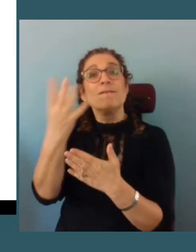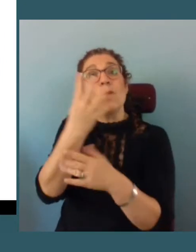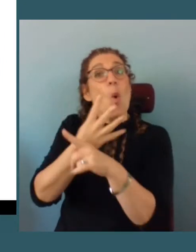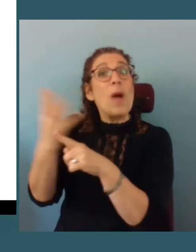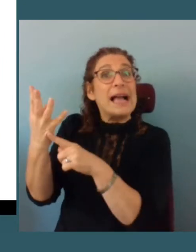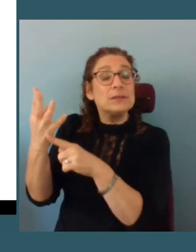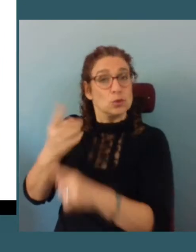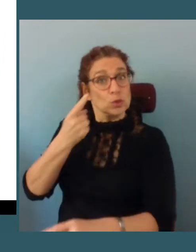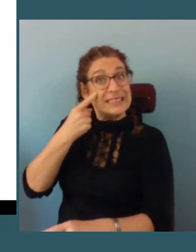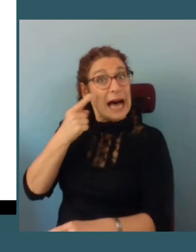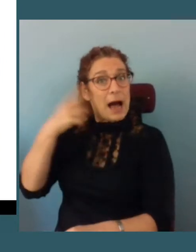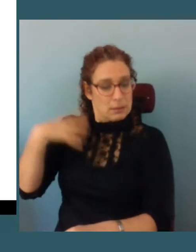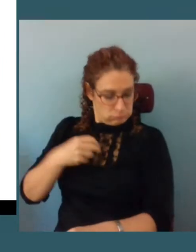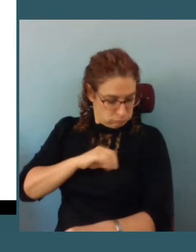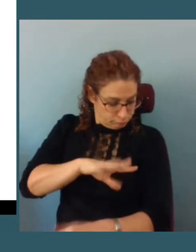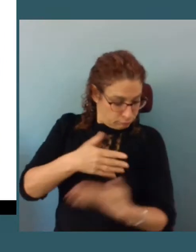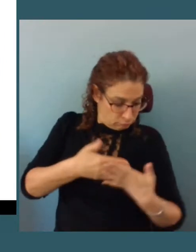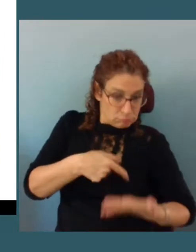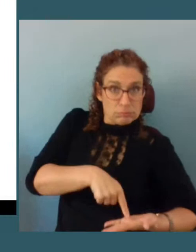better?